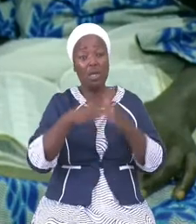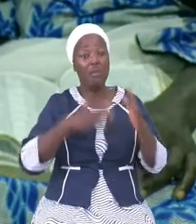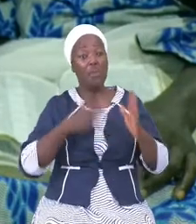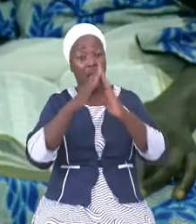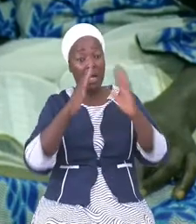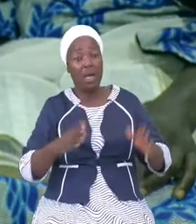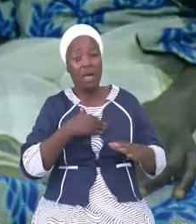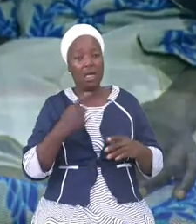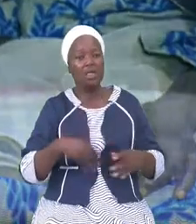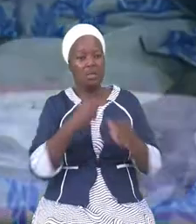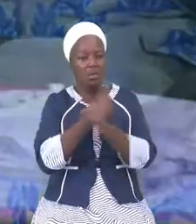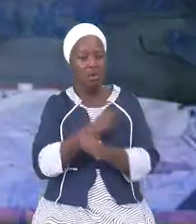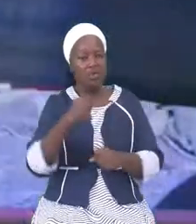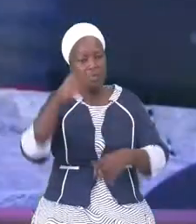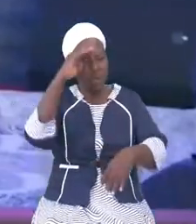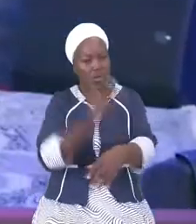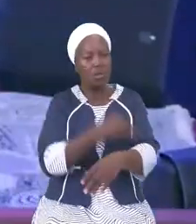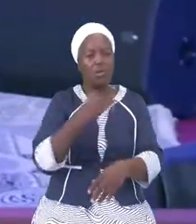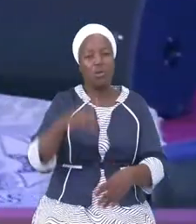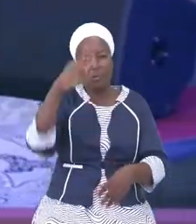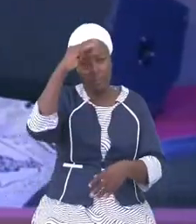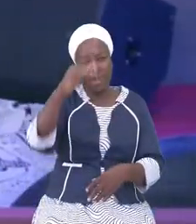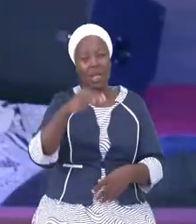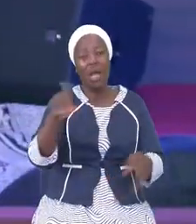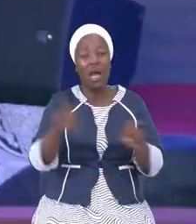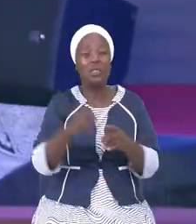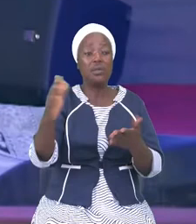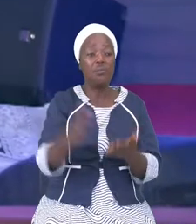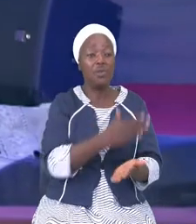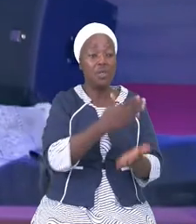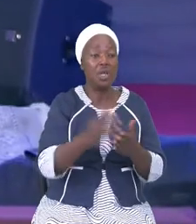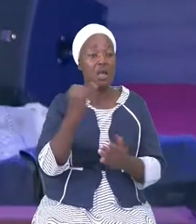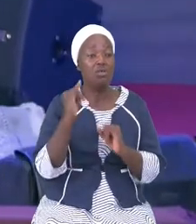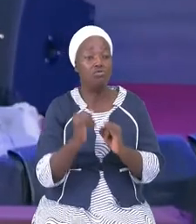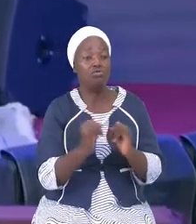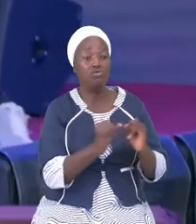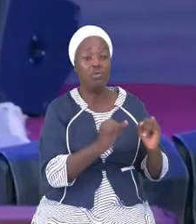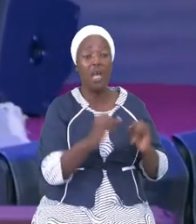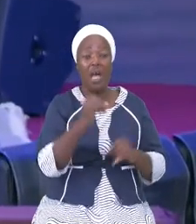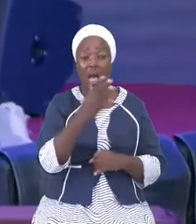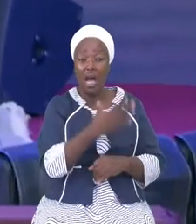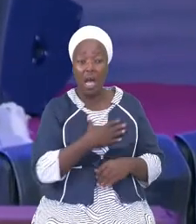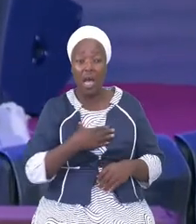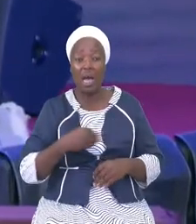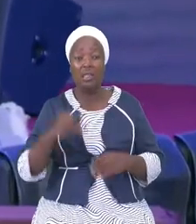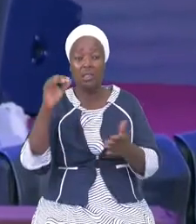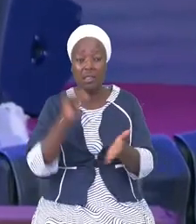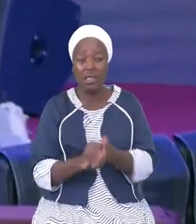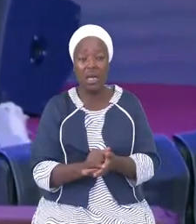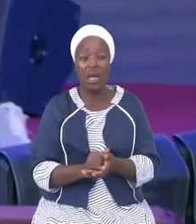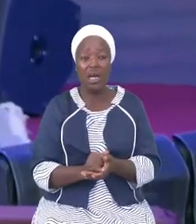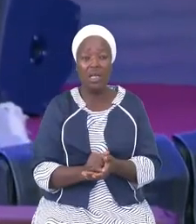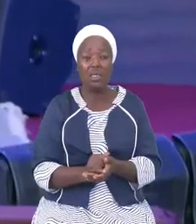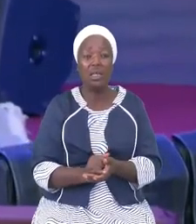delights of the sons of men as musical instruments, and that of